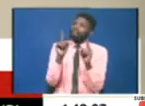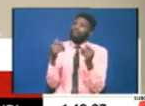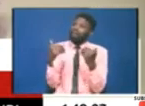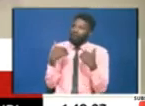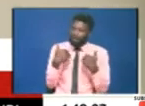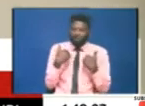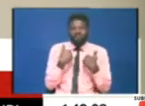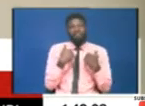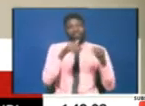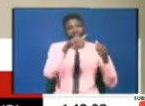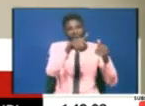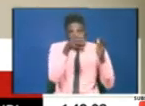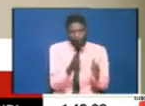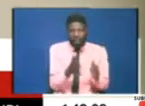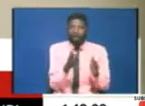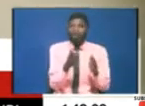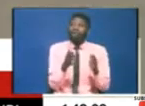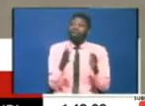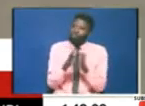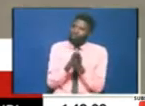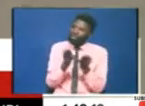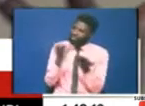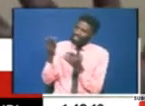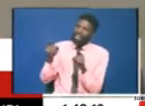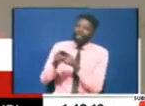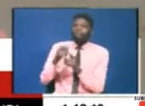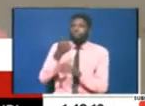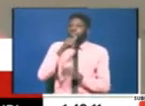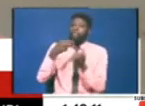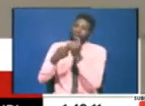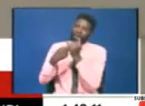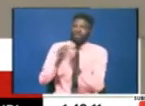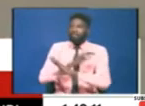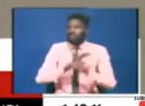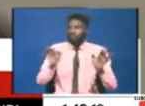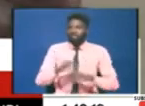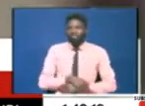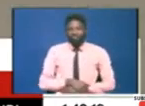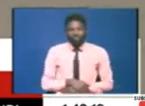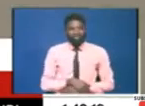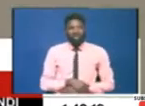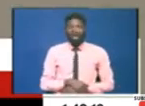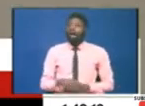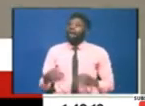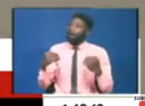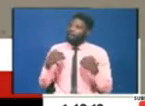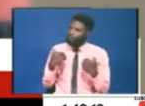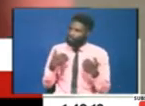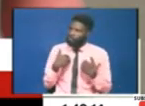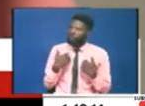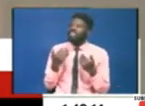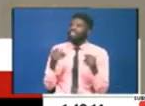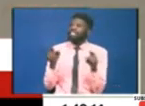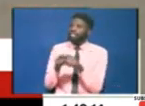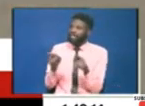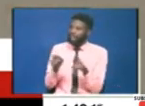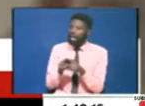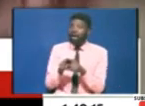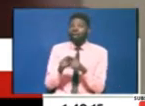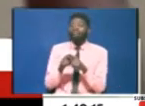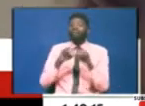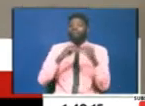and them as private buyers. And they start to have a conversation on the web. And that what